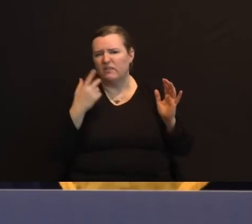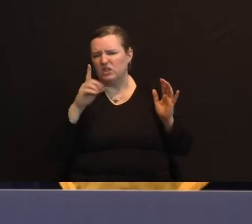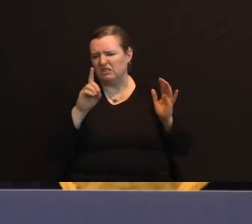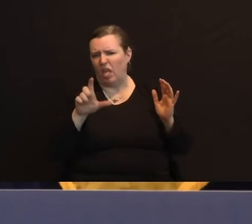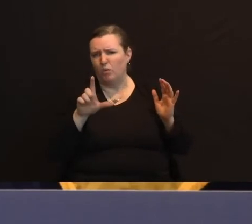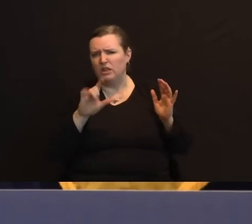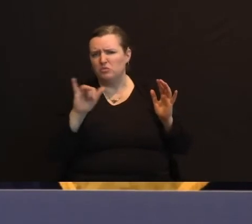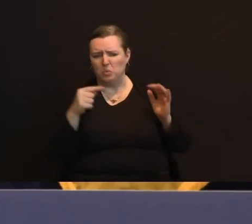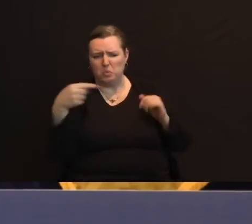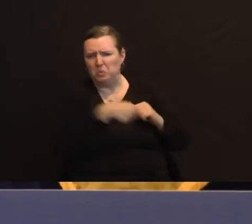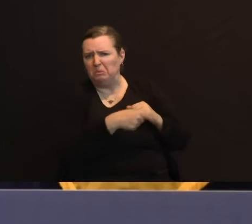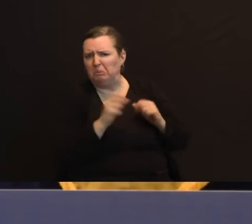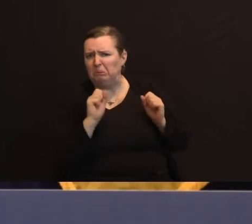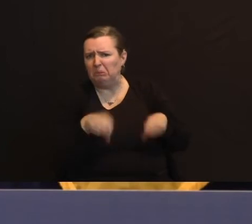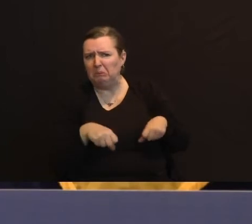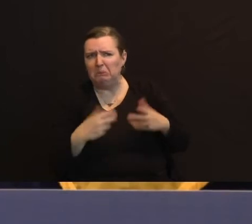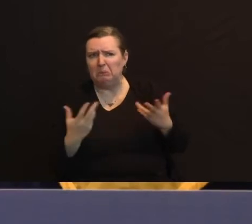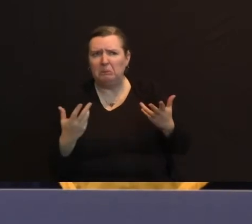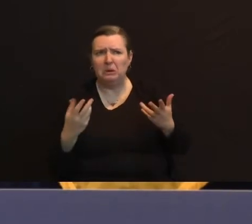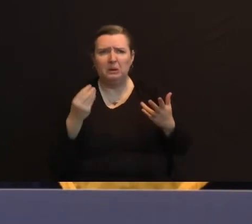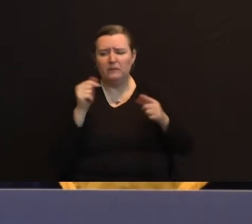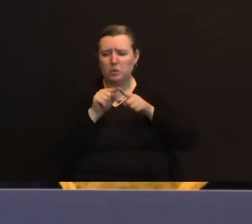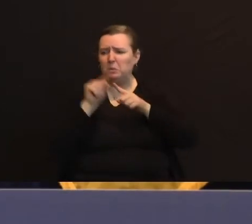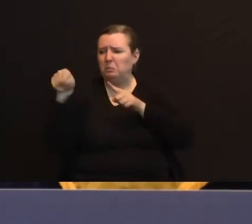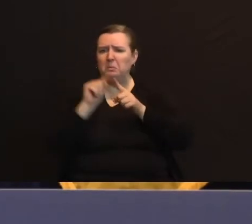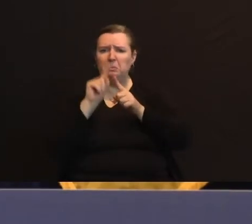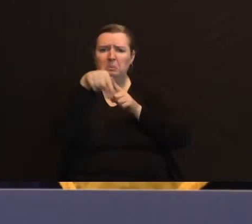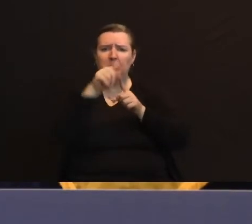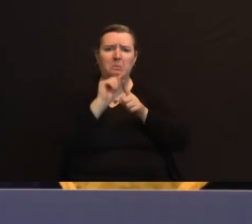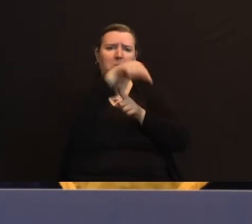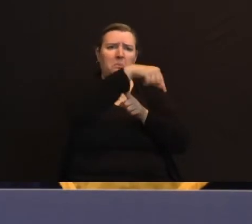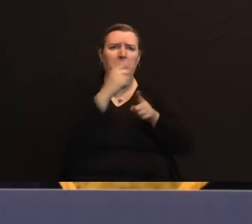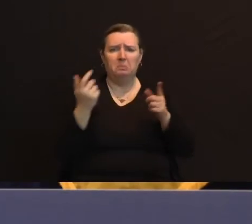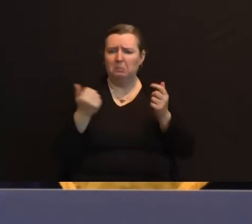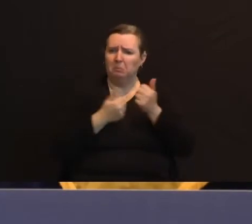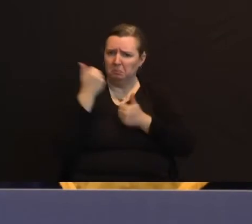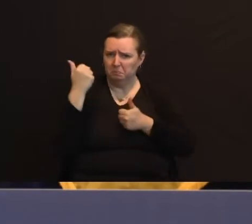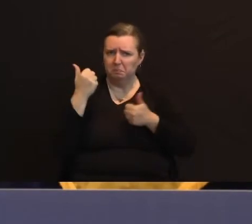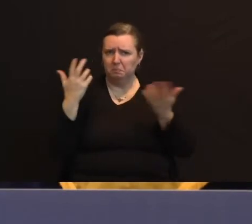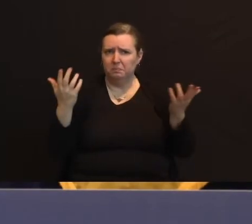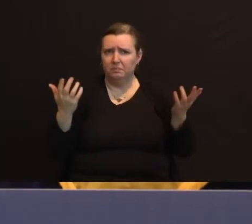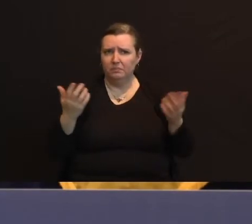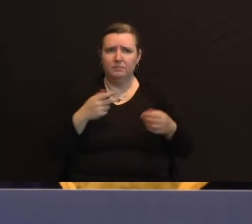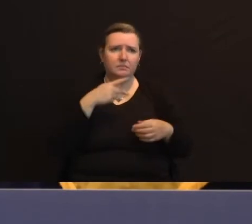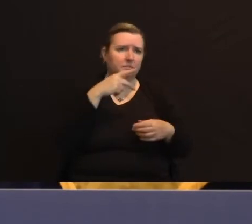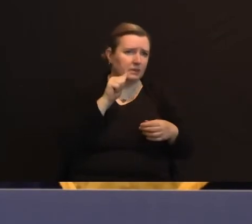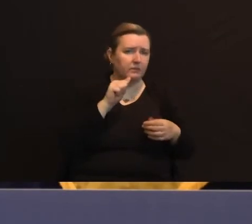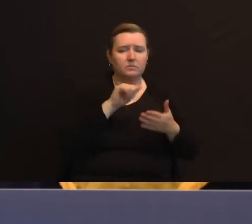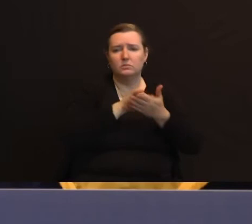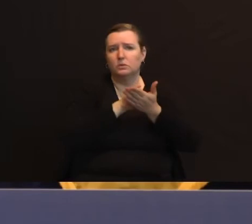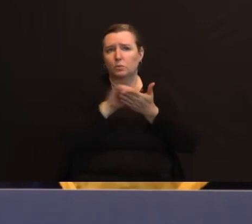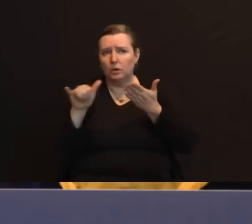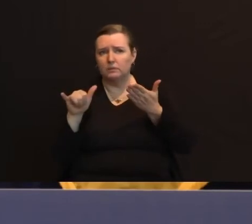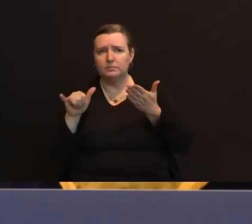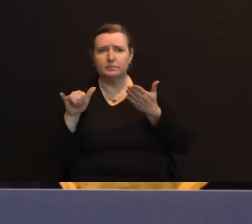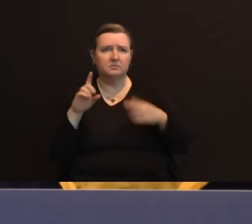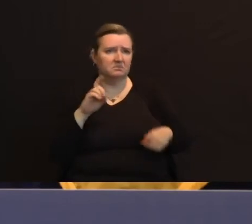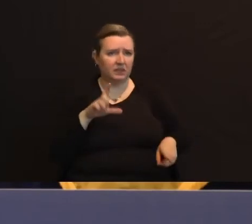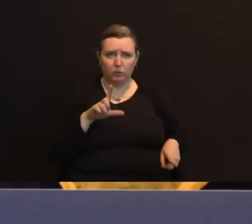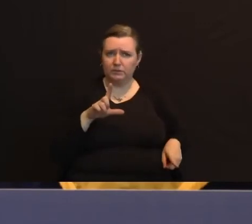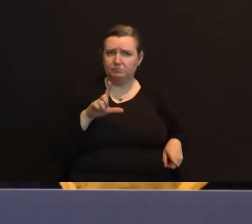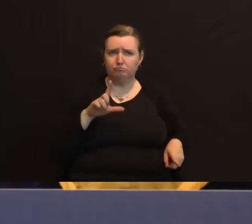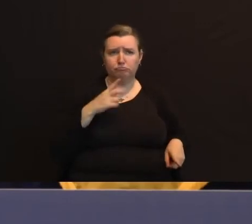a modest amount, I would think, to other states. But the spirit of this is you're going for a reason that's real, and you're in and out the